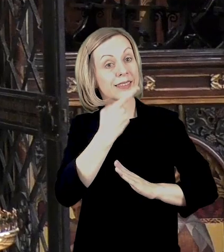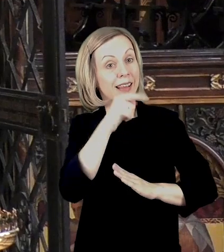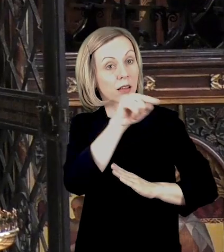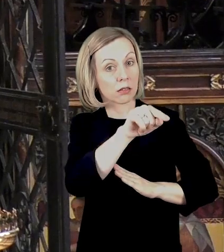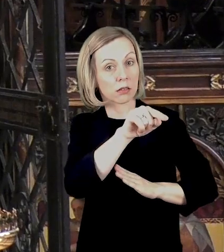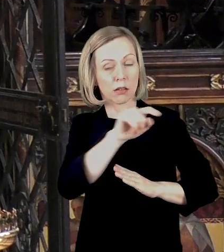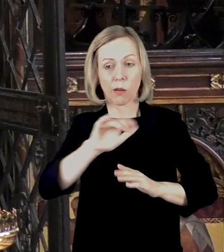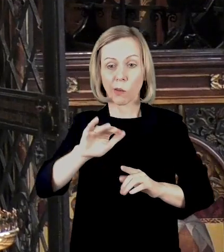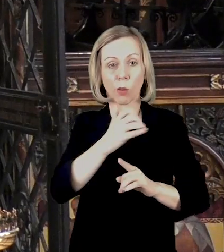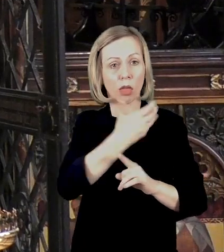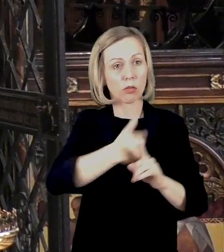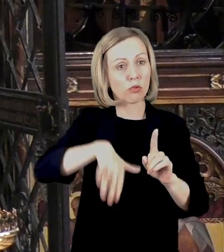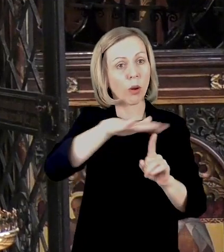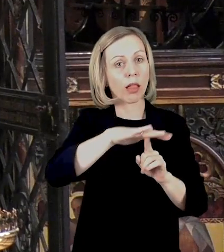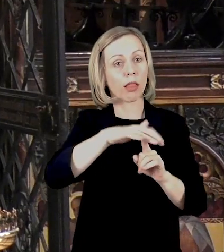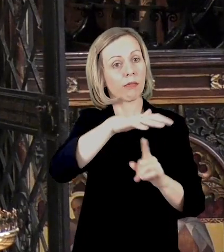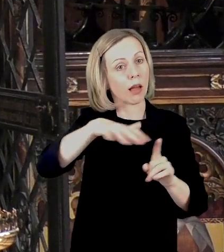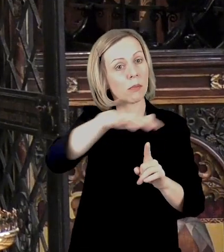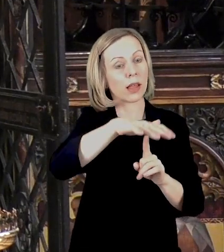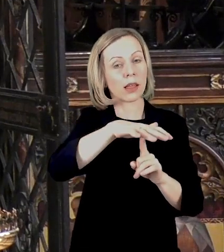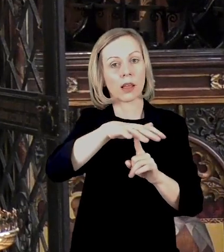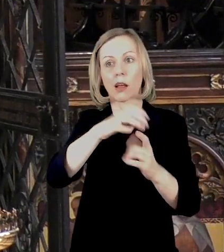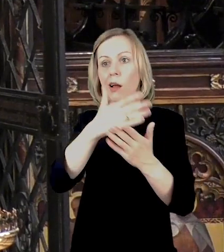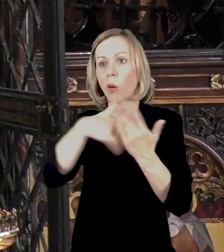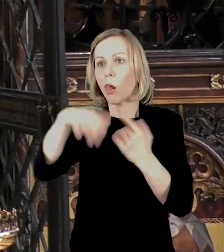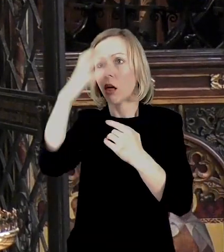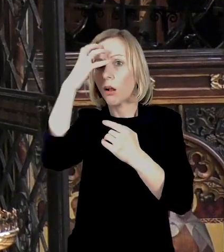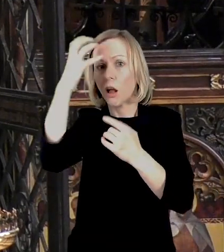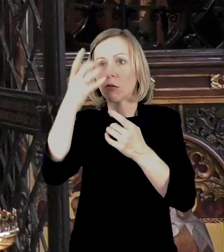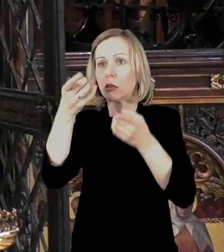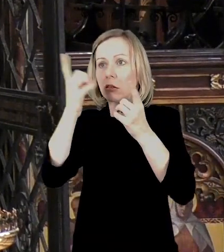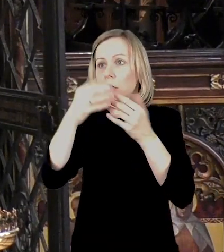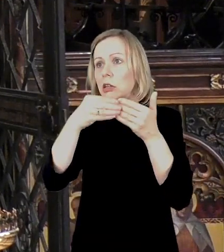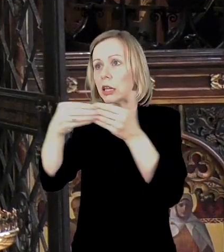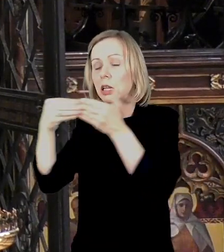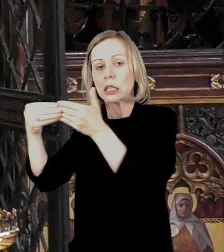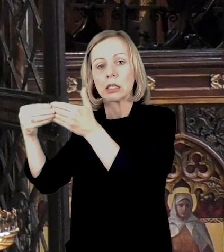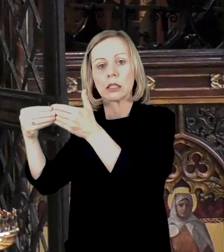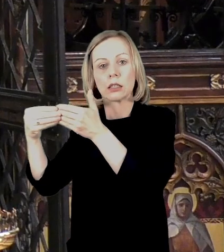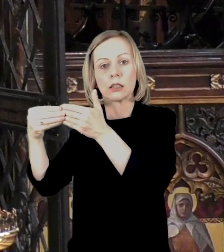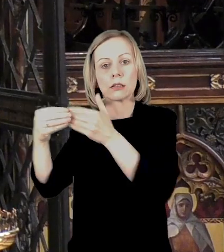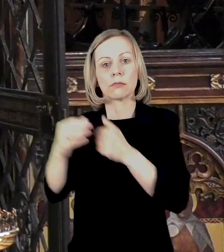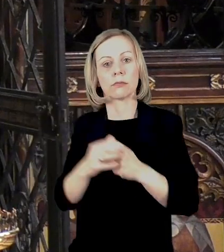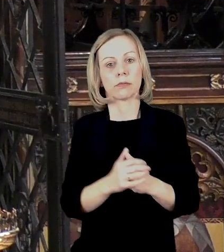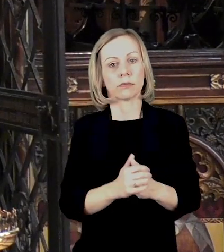family, for the ministers of the Crown and all who bear the privilege and burden of government.